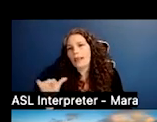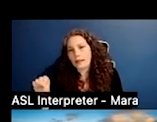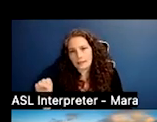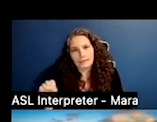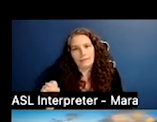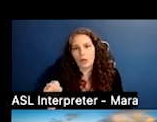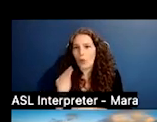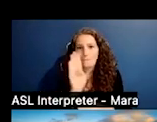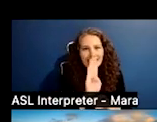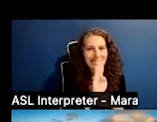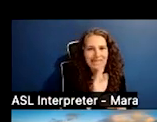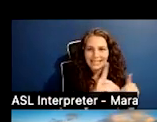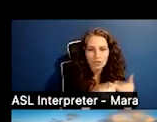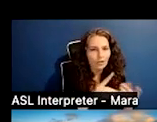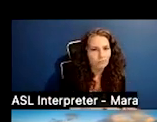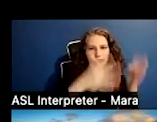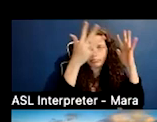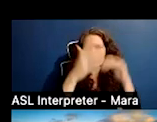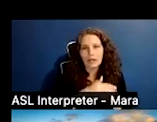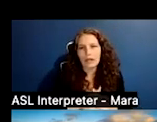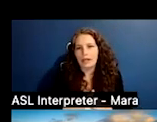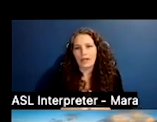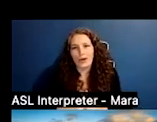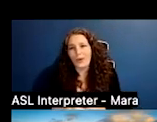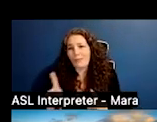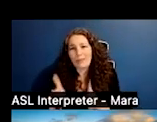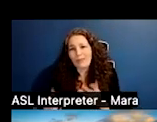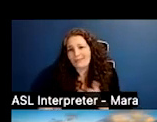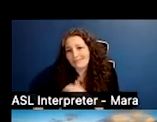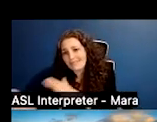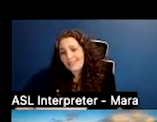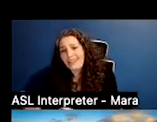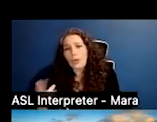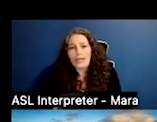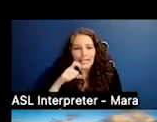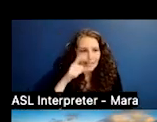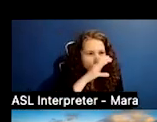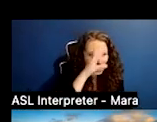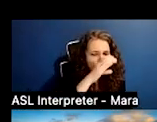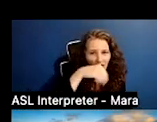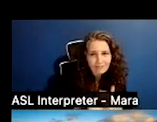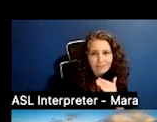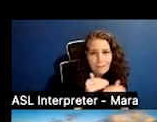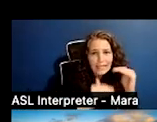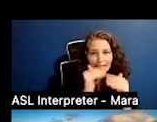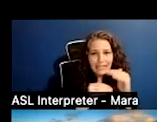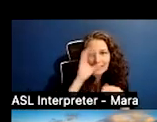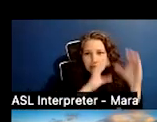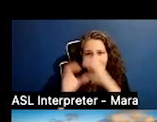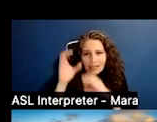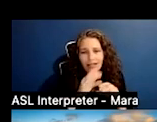fatalities. There were other multiple buildings that were damaged that required searches. So again, all the local resources were